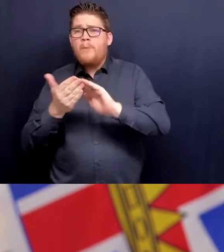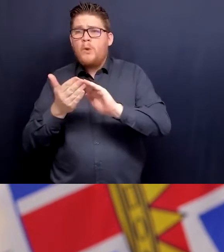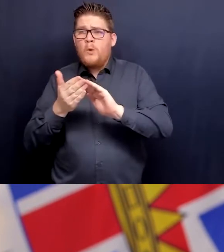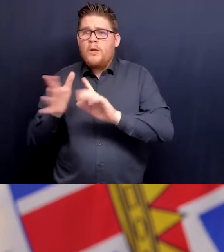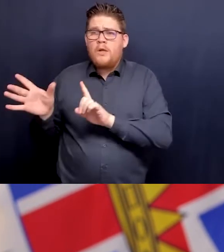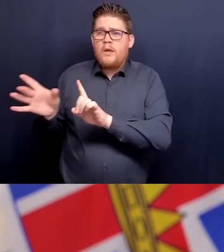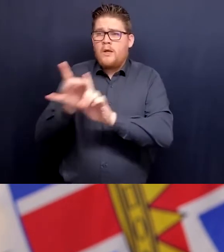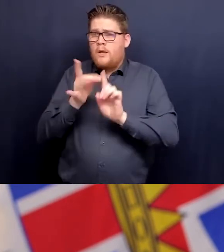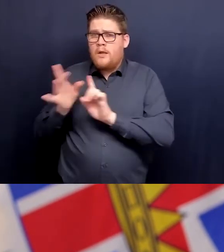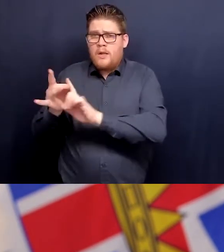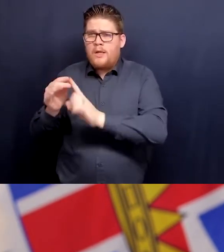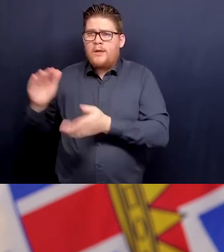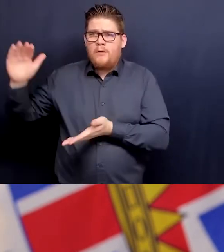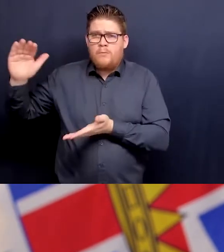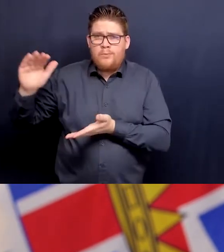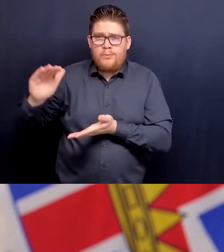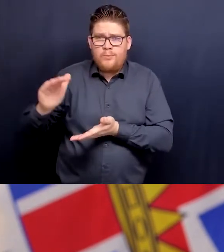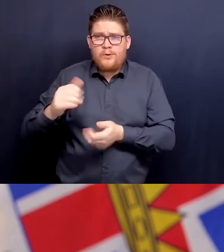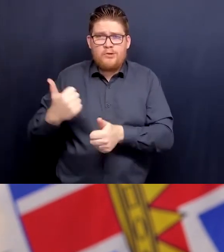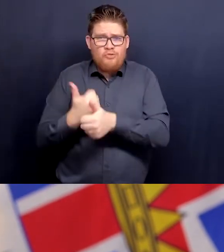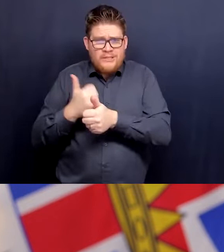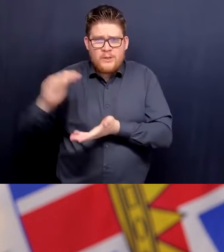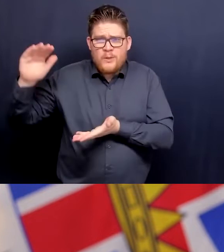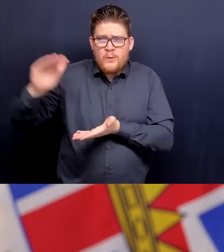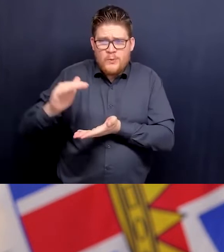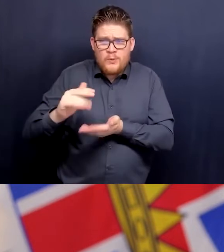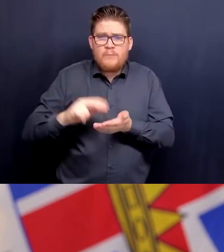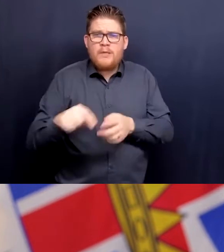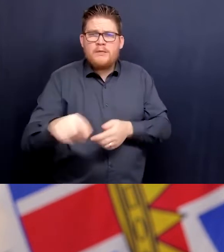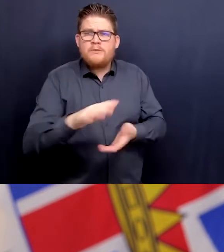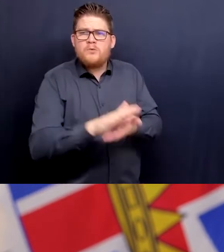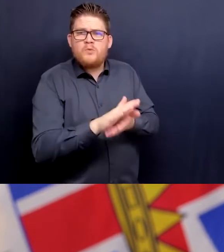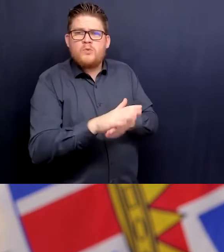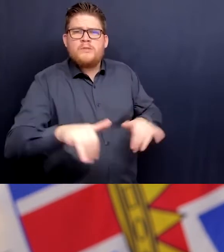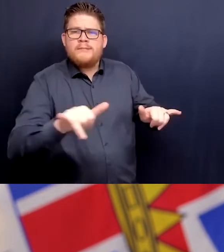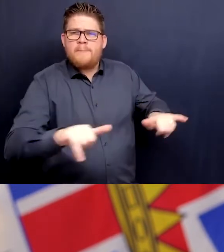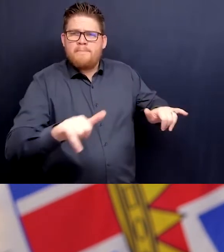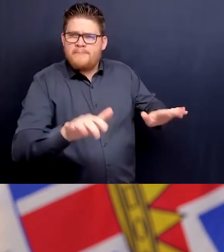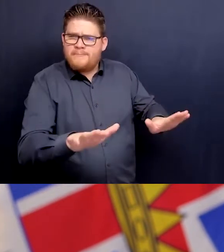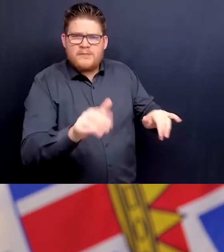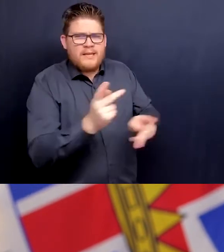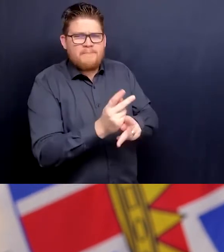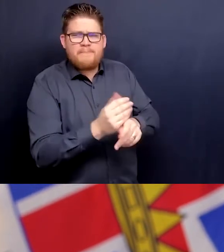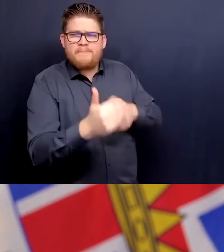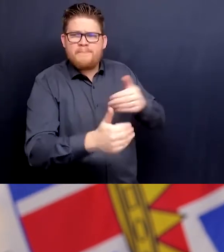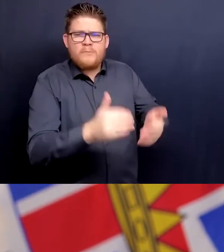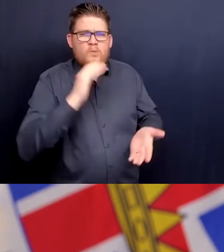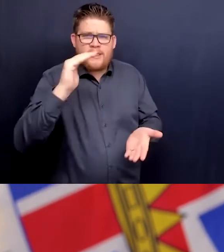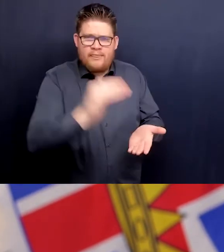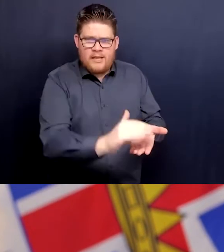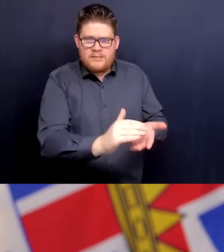these structured lower risk environments in schools. So it absolutely will be a